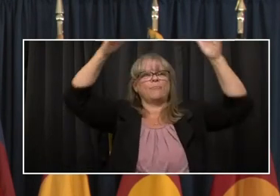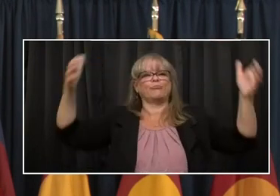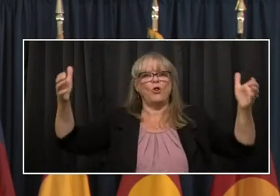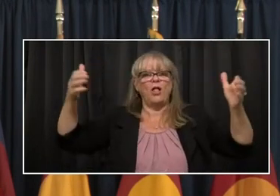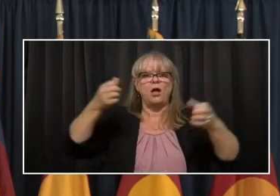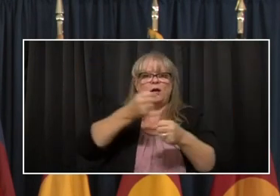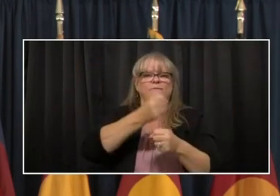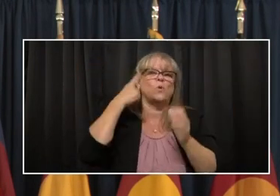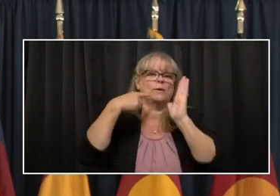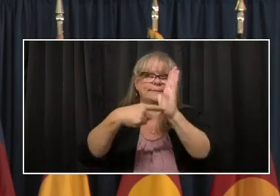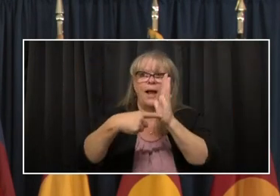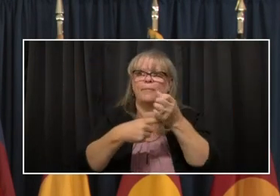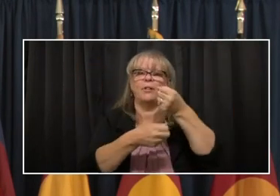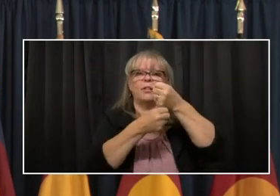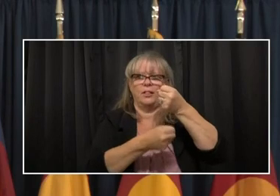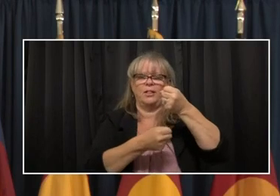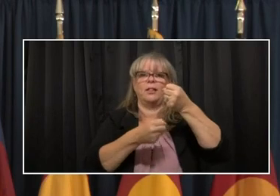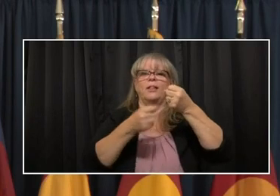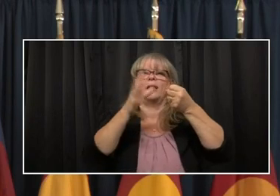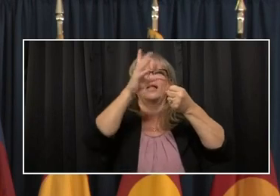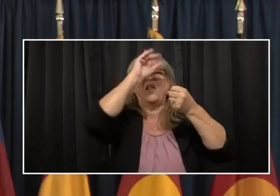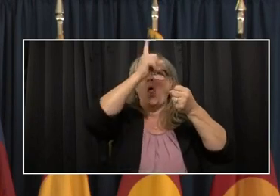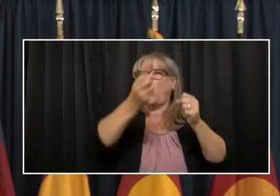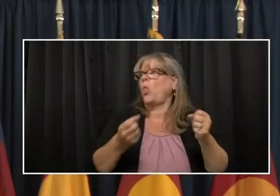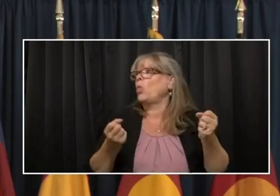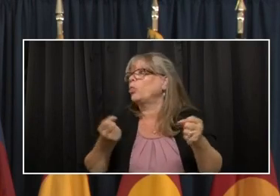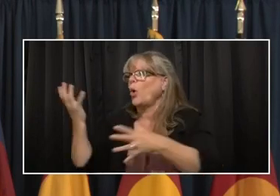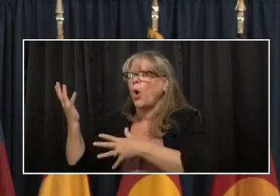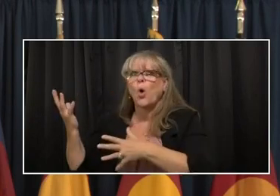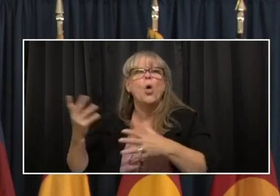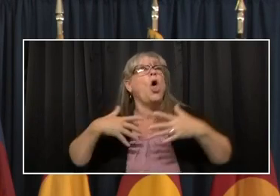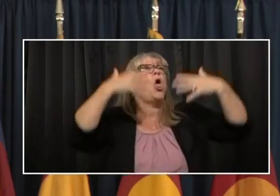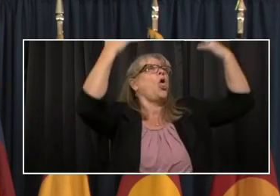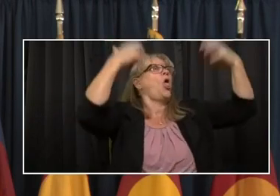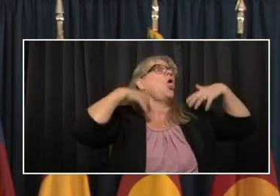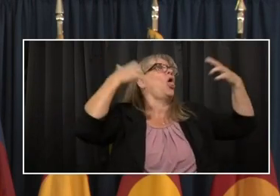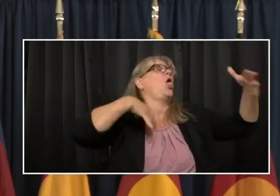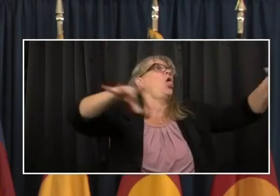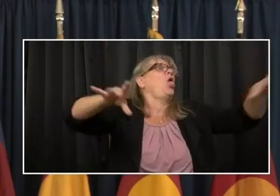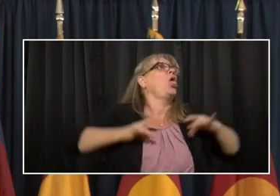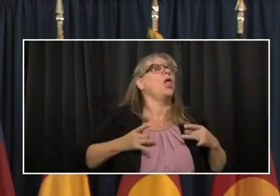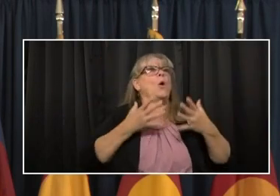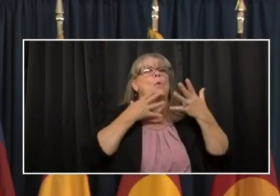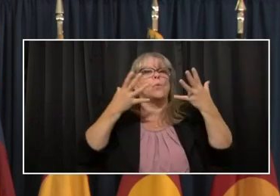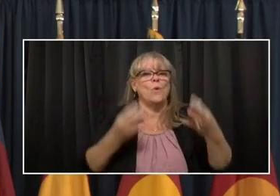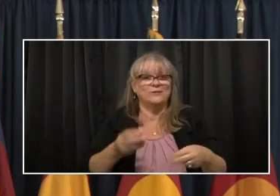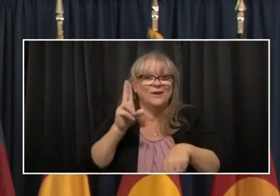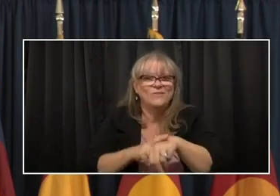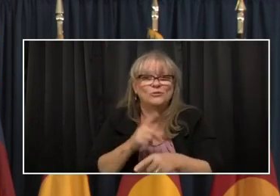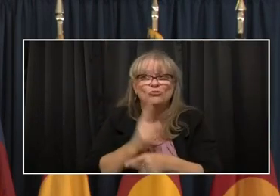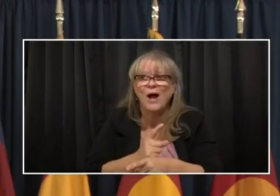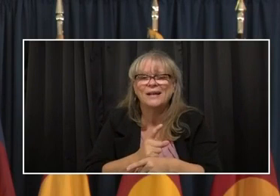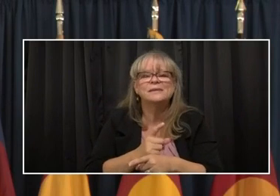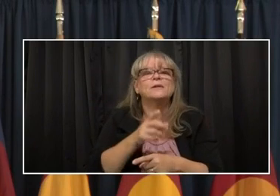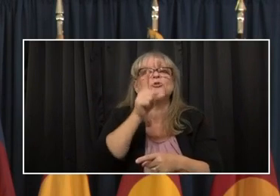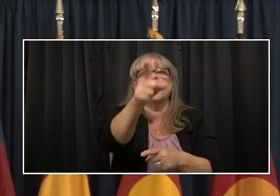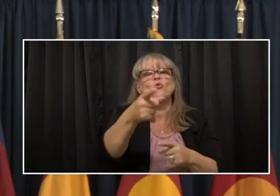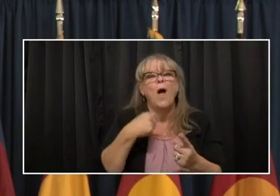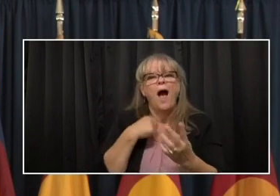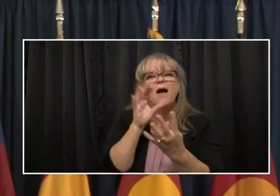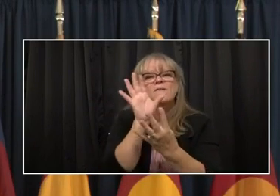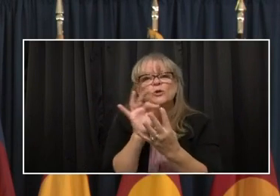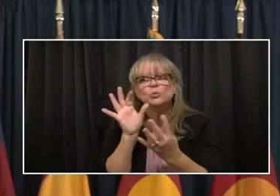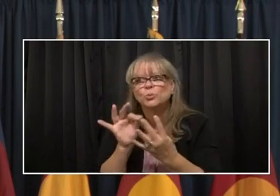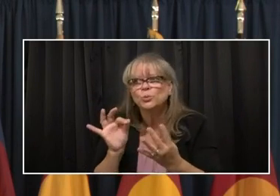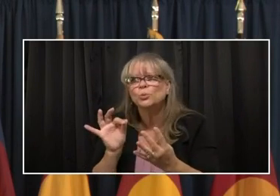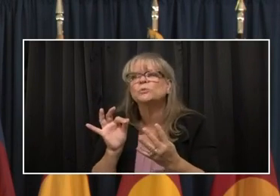having are because of our actions, the good choices that Coloradans are making, wearing masks, staying 6 feet apart from